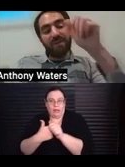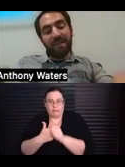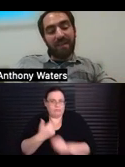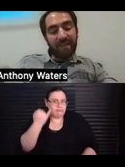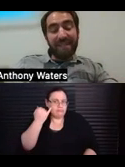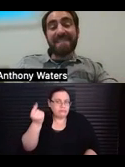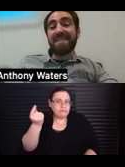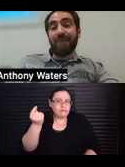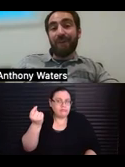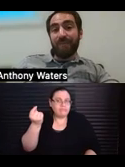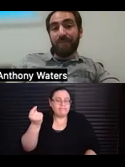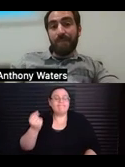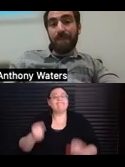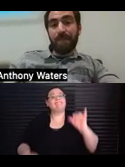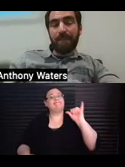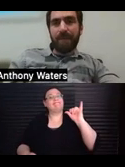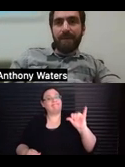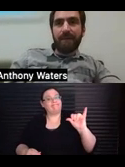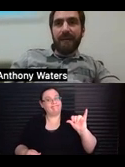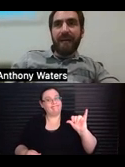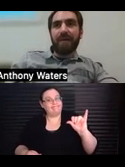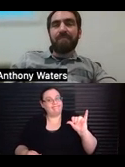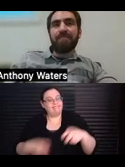So that's difficult.